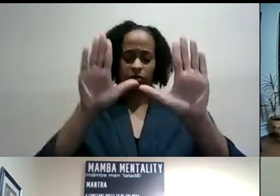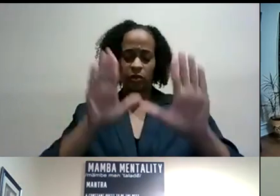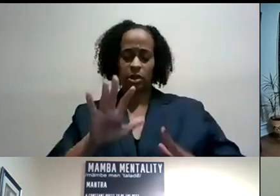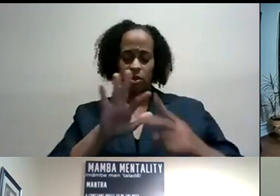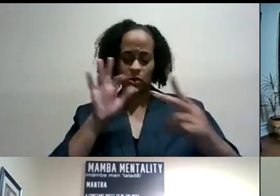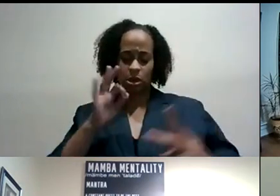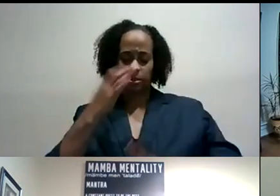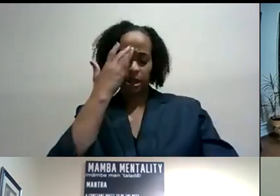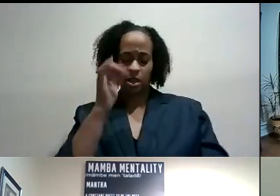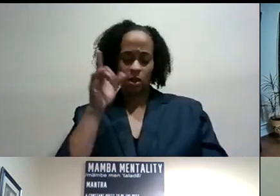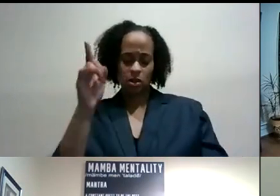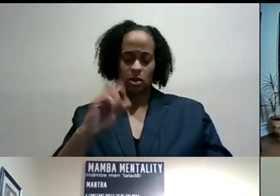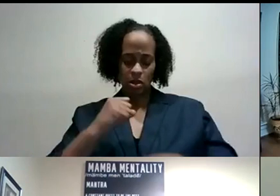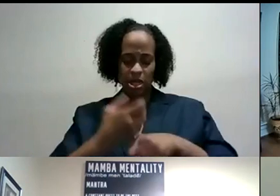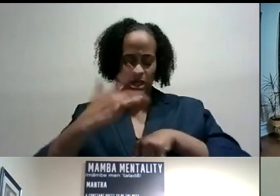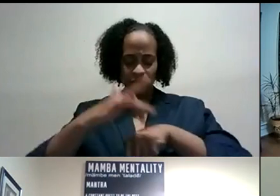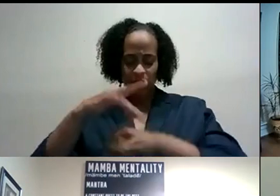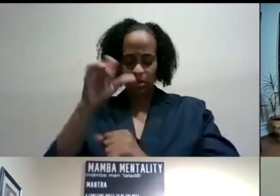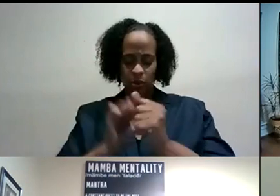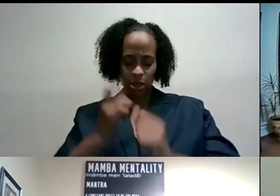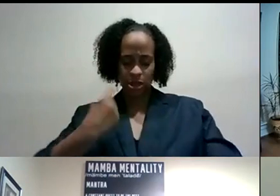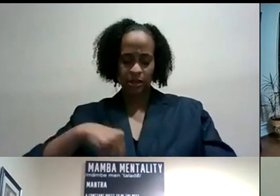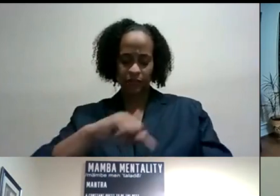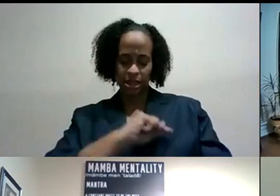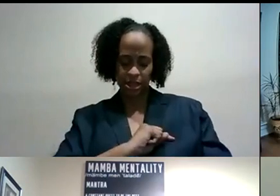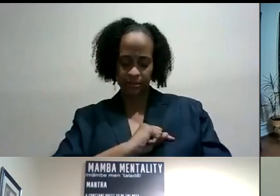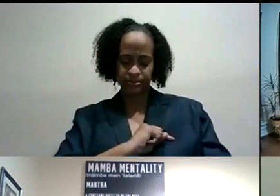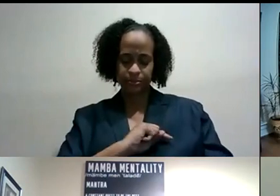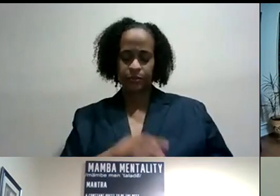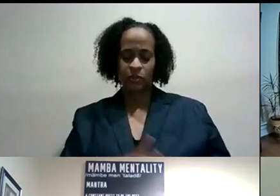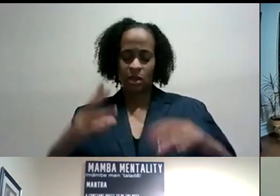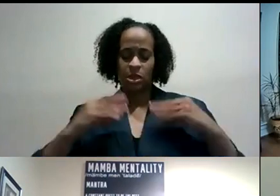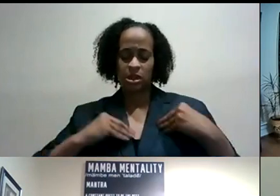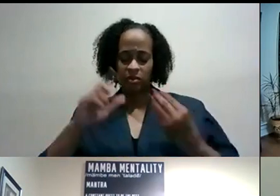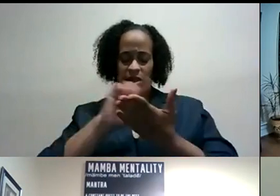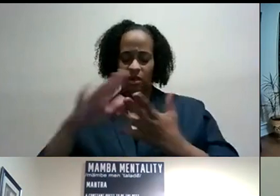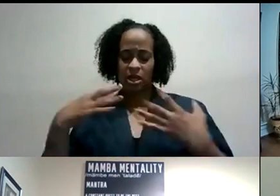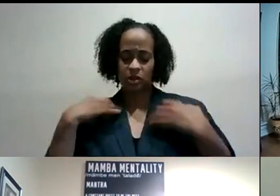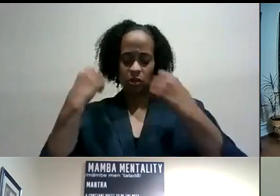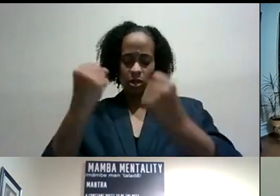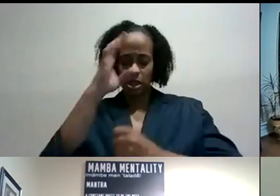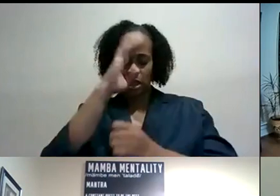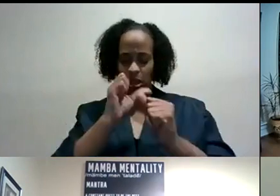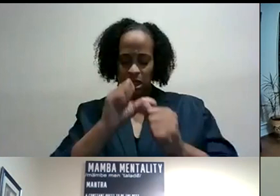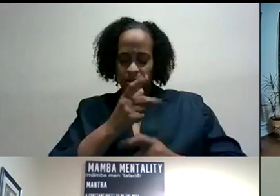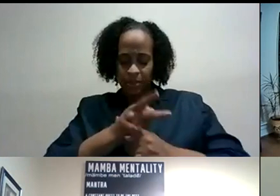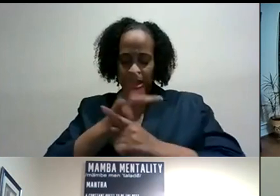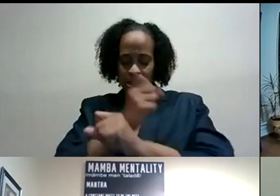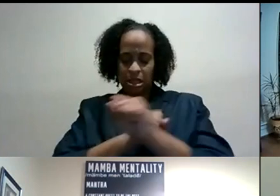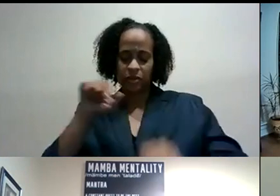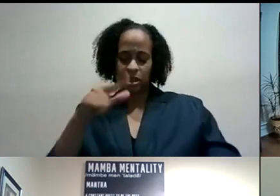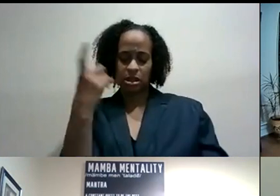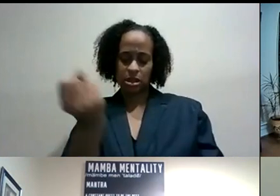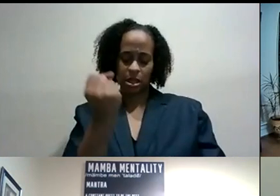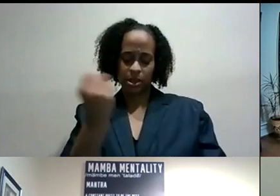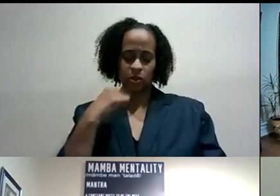just because you make it available to each of us. We receive your divine strength, oh God. Keep us safe. And this Sabbath,